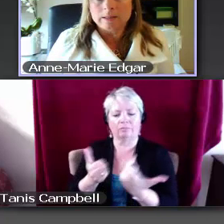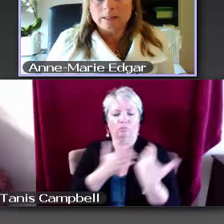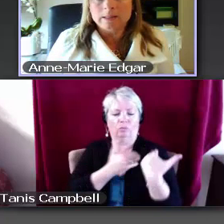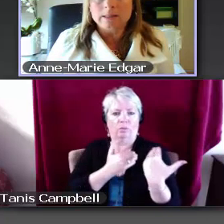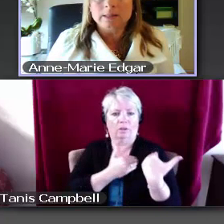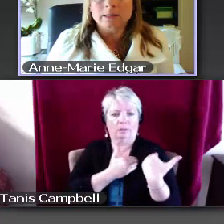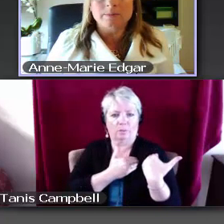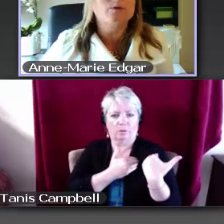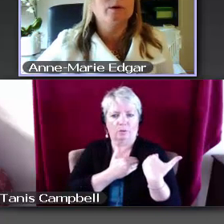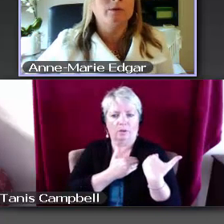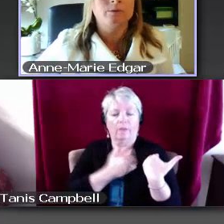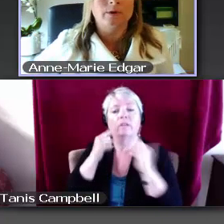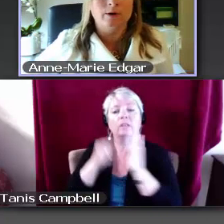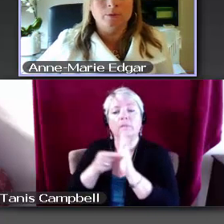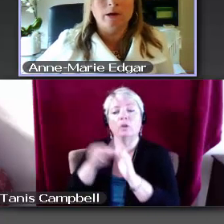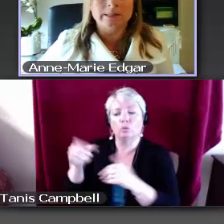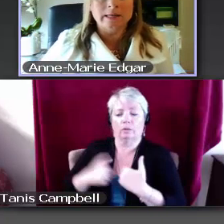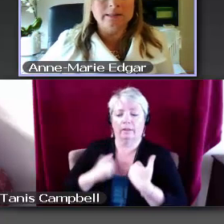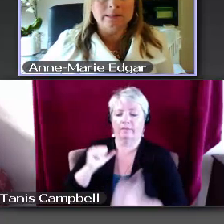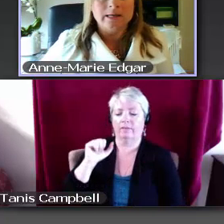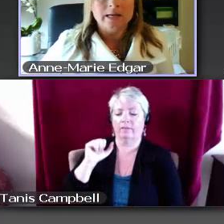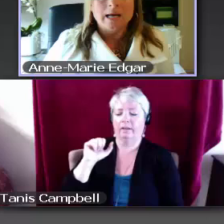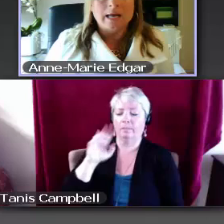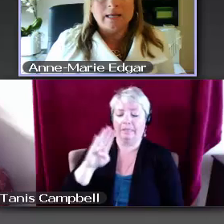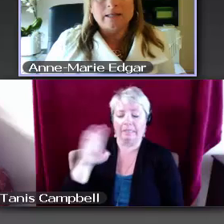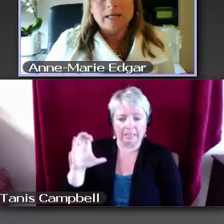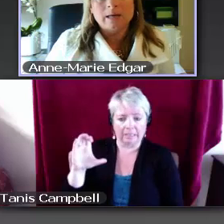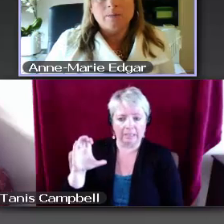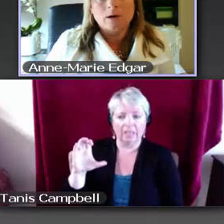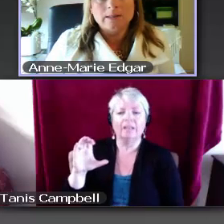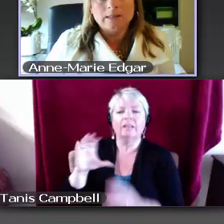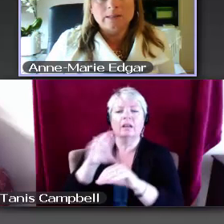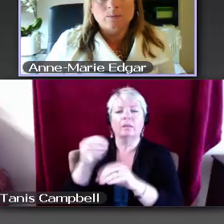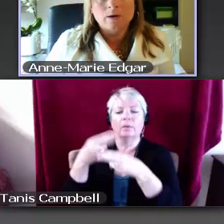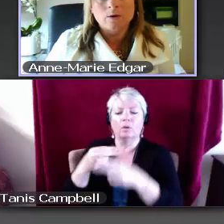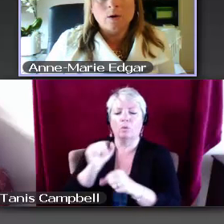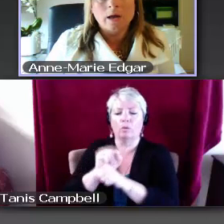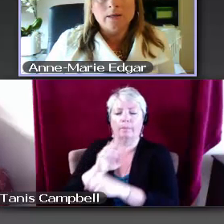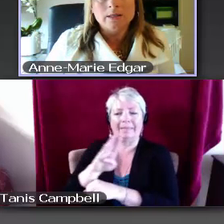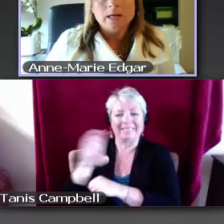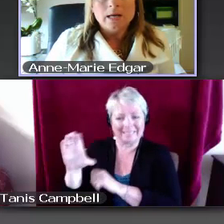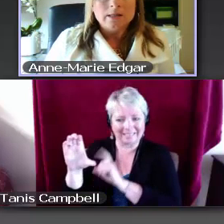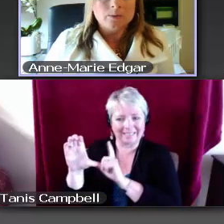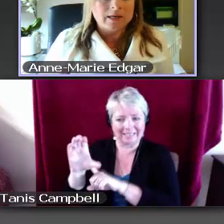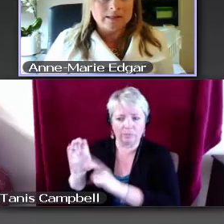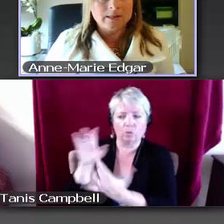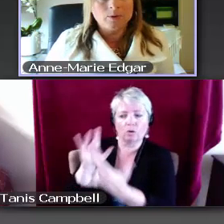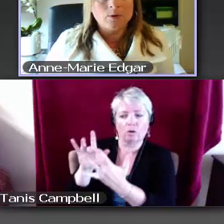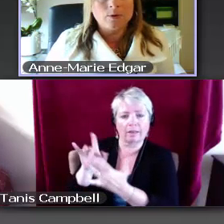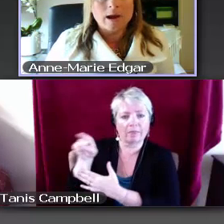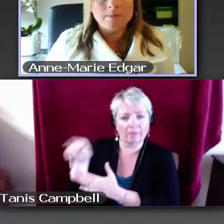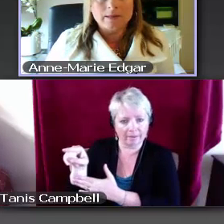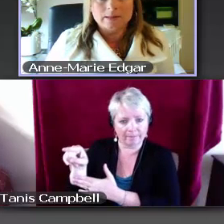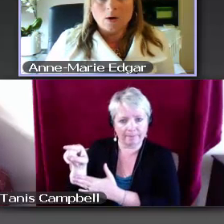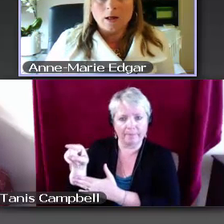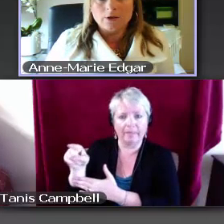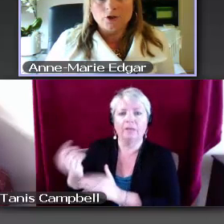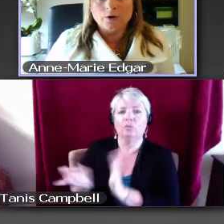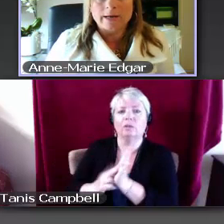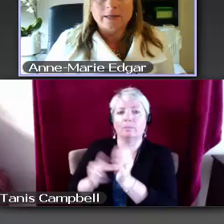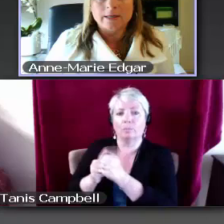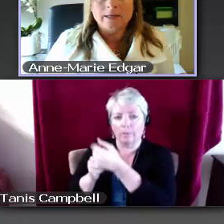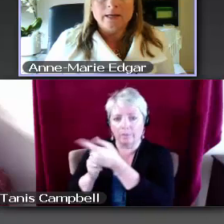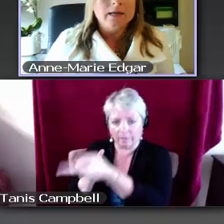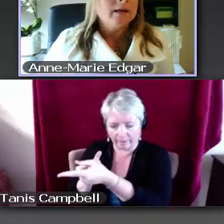Work BC system and going through their process, an intake process and whatnot. So because the program is